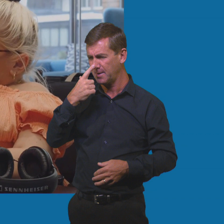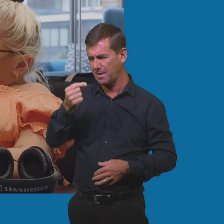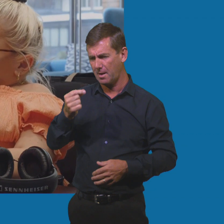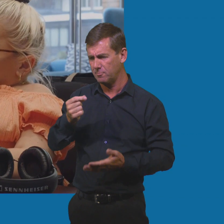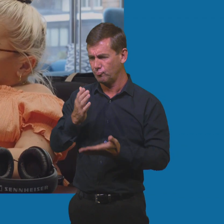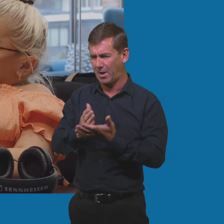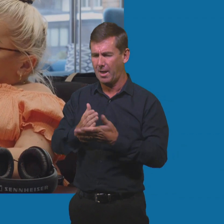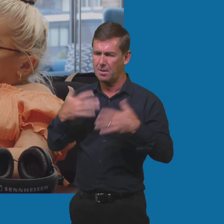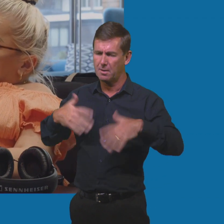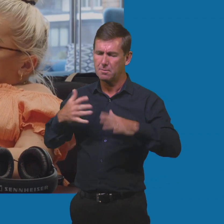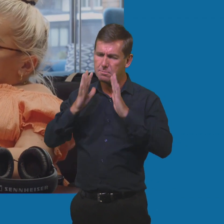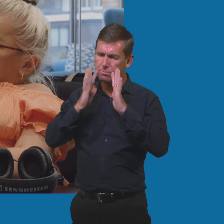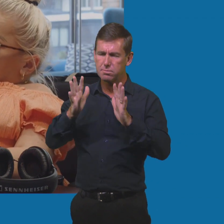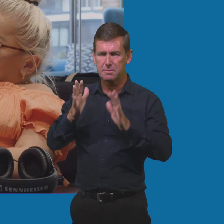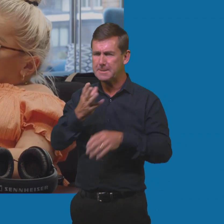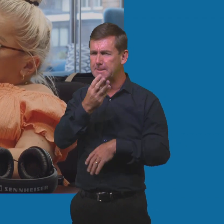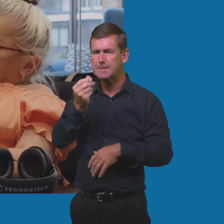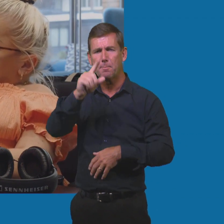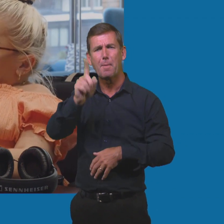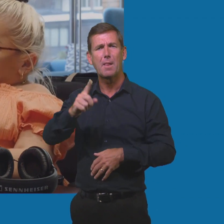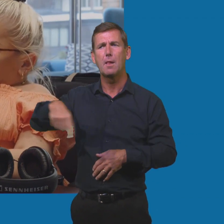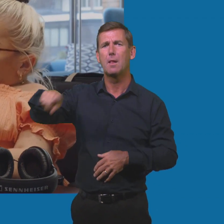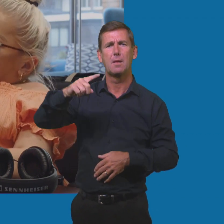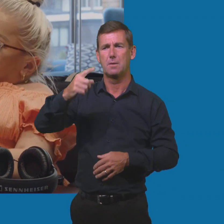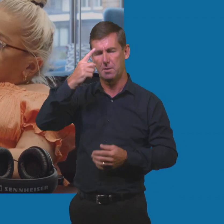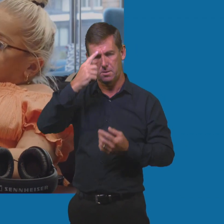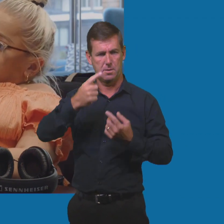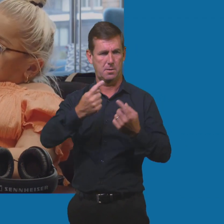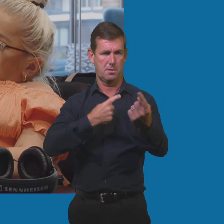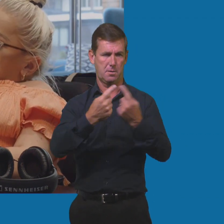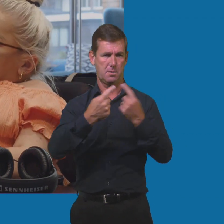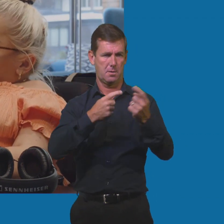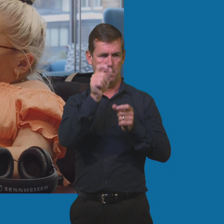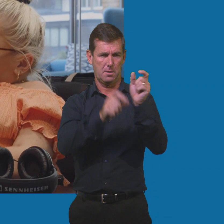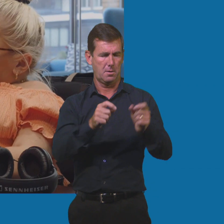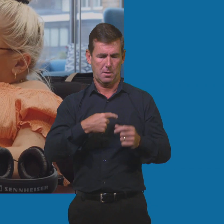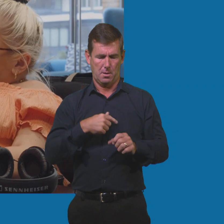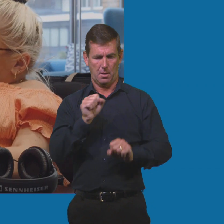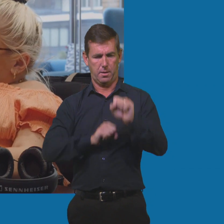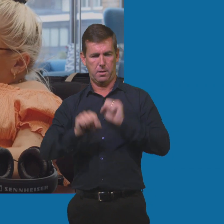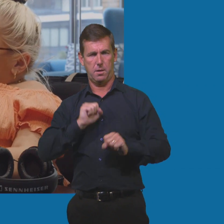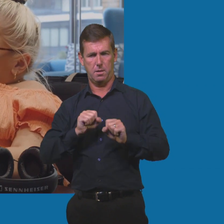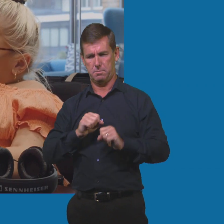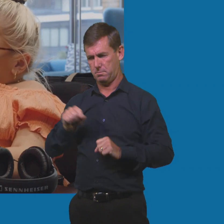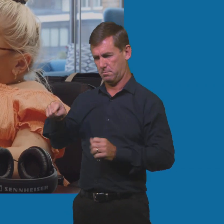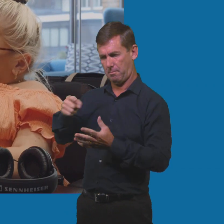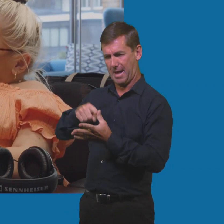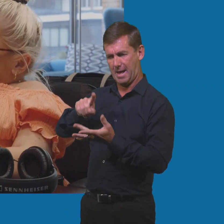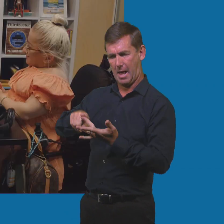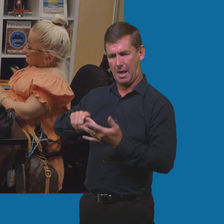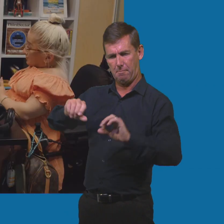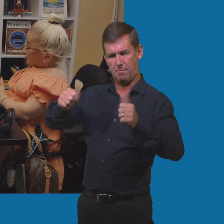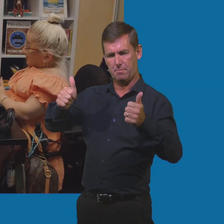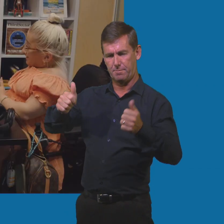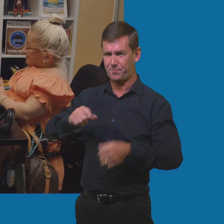some people who really struggle with those one-on-one interactions for whatever reason. There is obviously, like everything, two sides